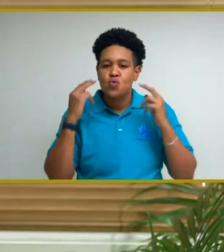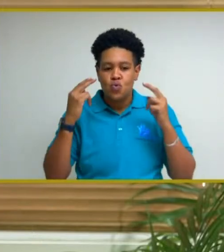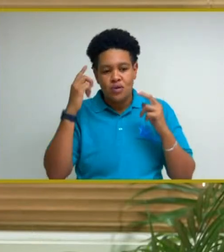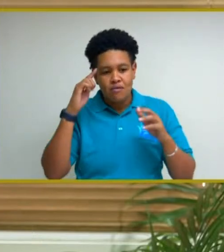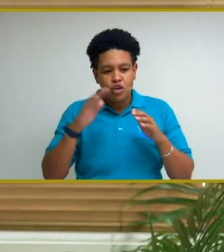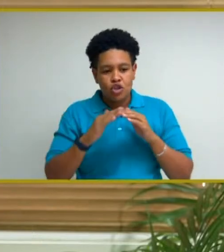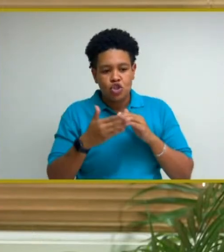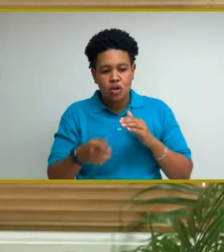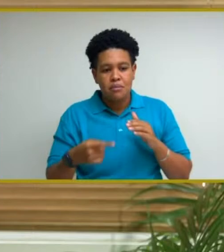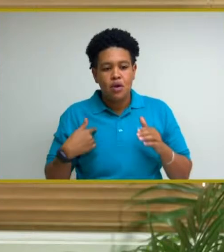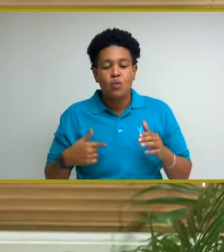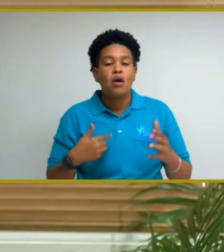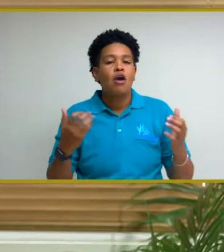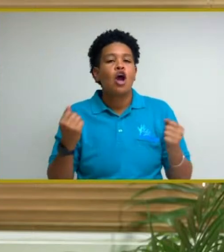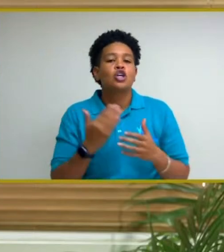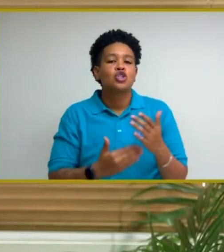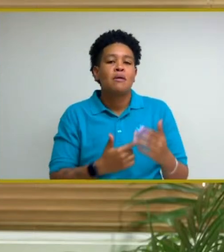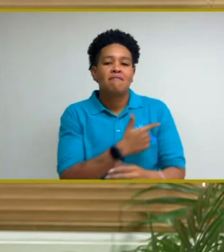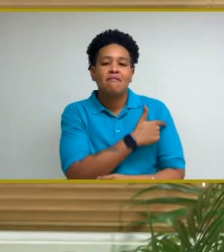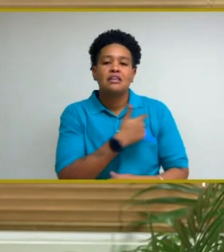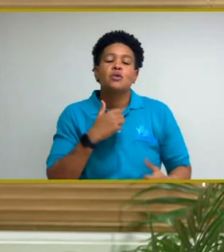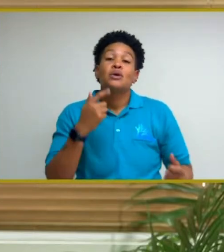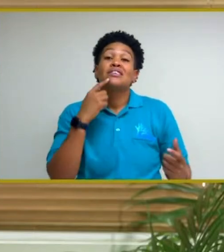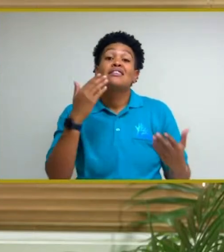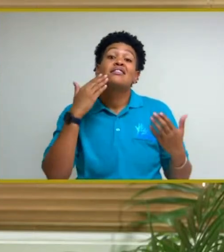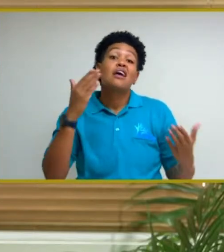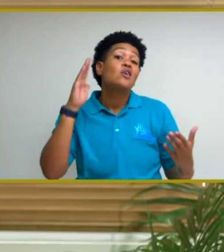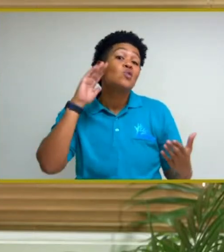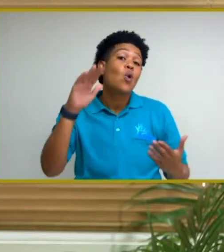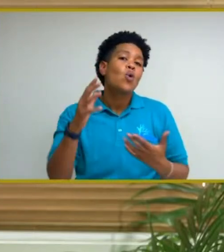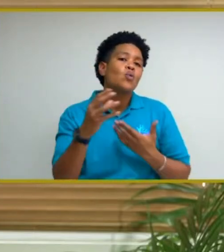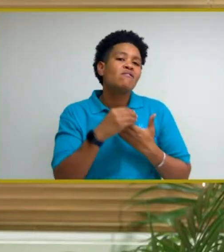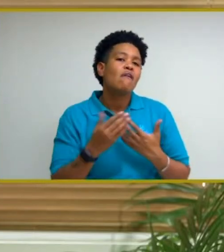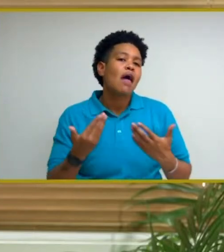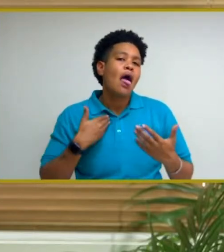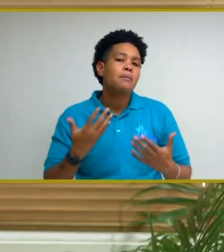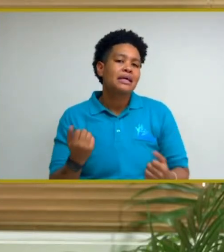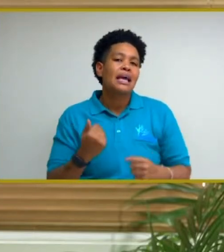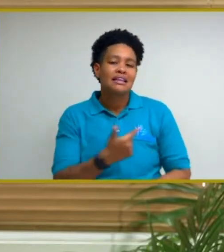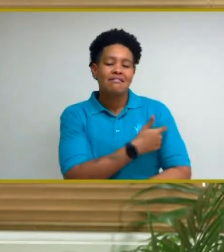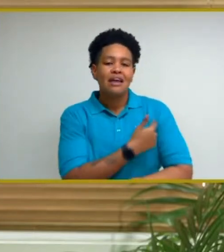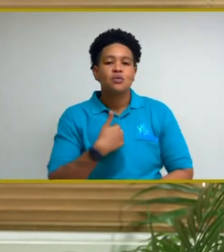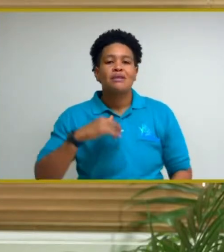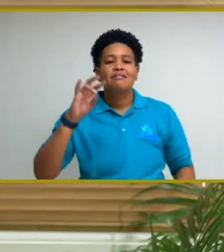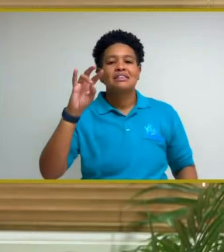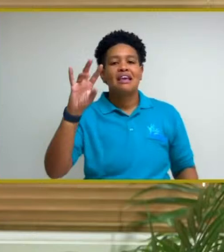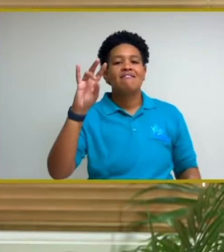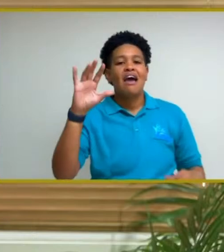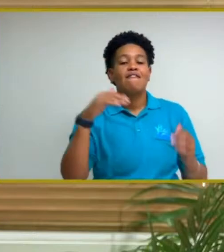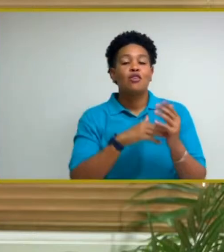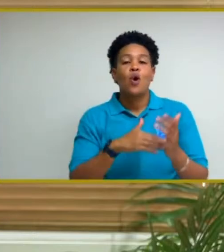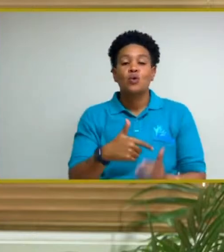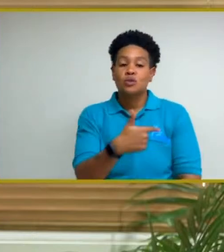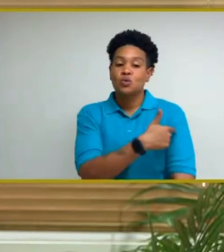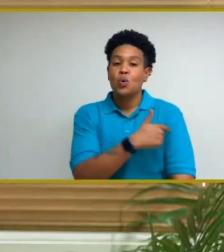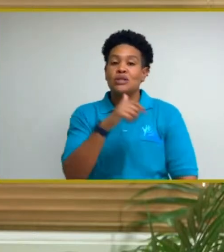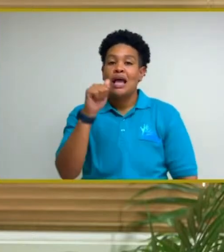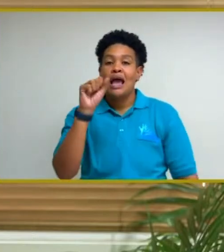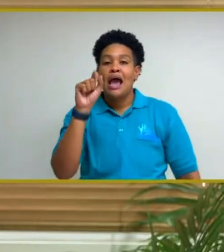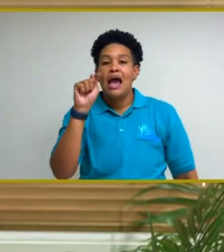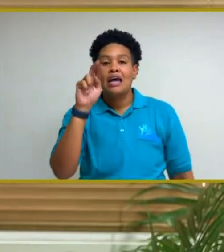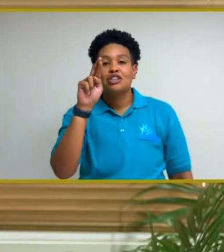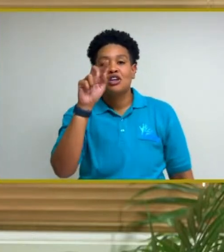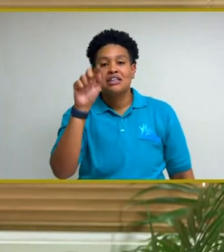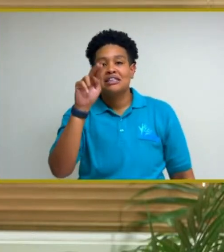us. And I really want to say thanks to all those who have been involved. So we have 75,000 doses of AstraZeneca from the